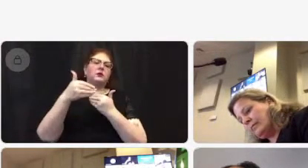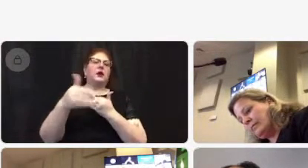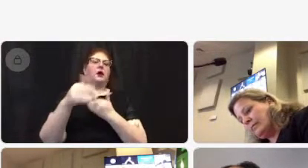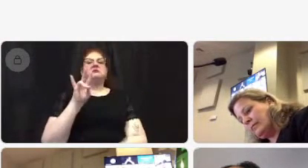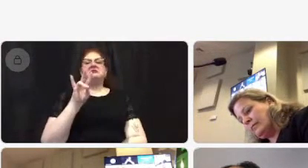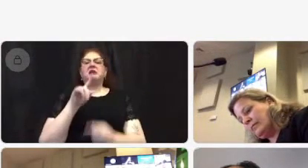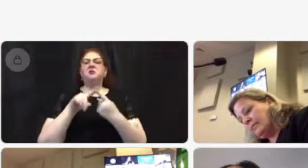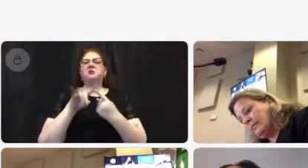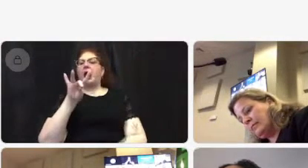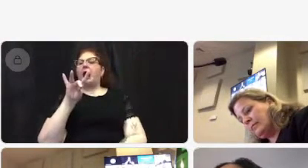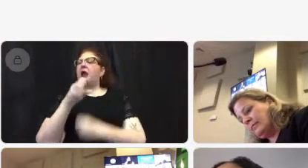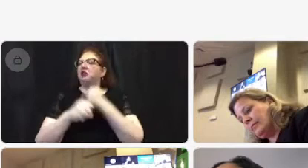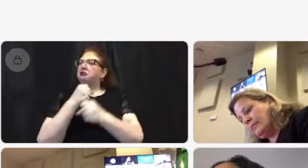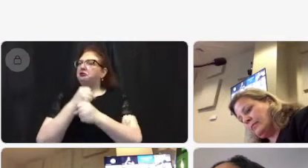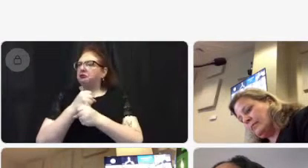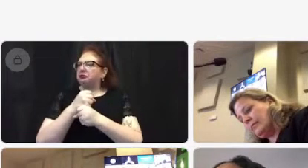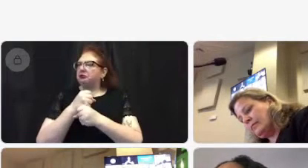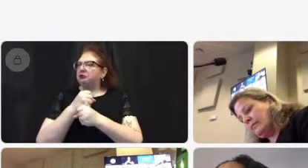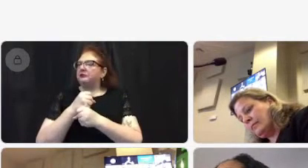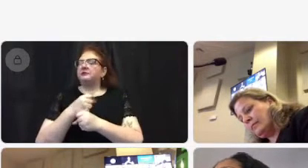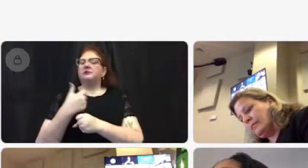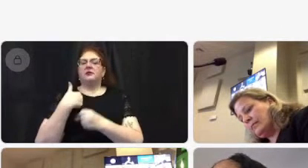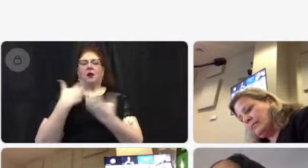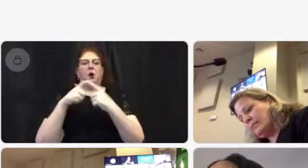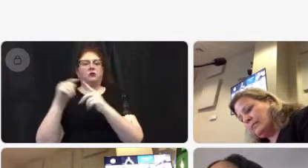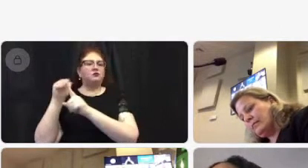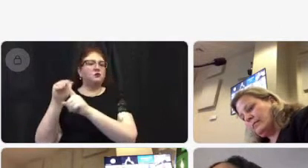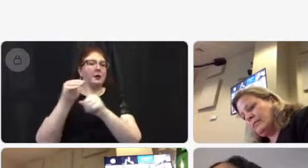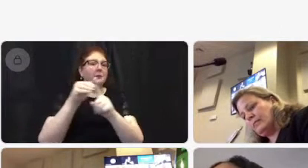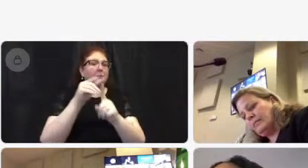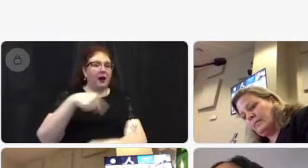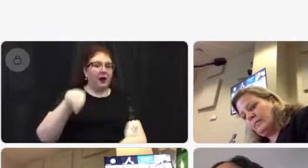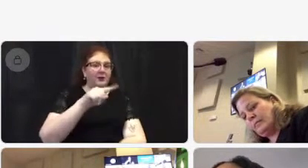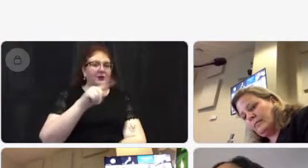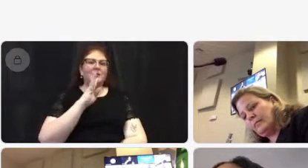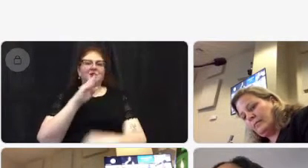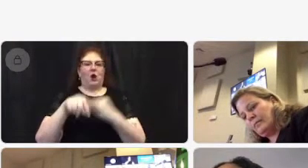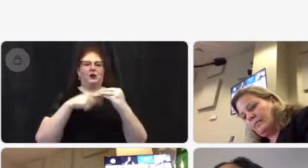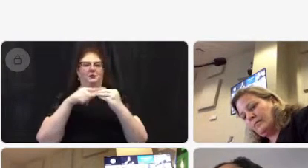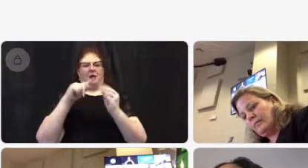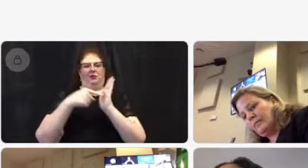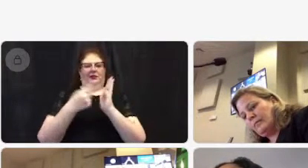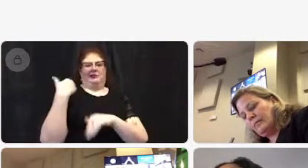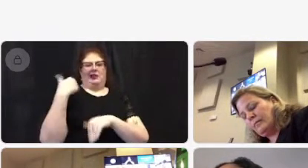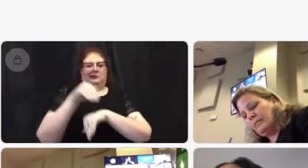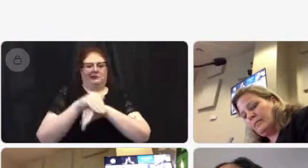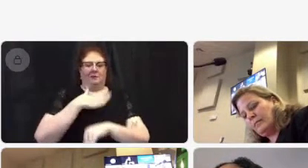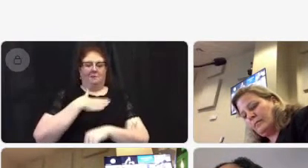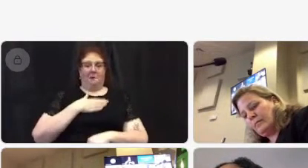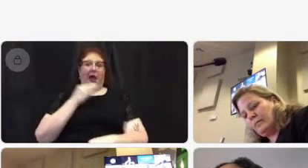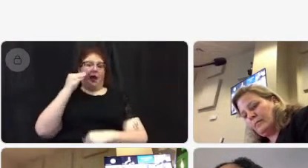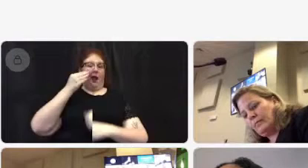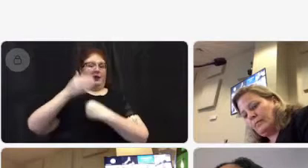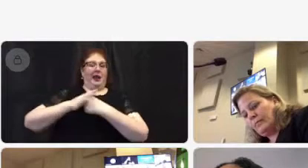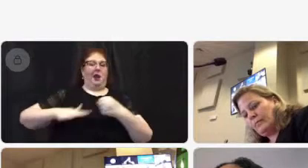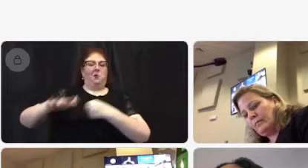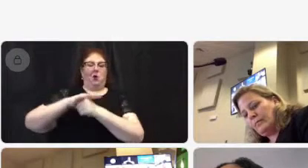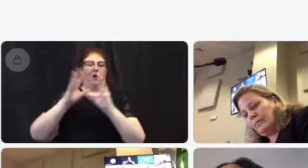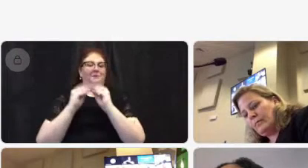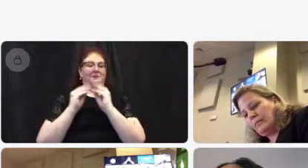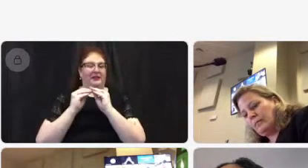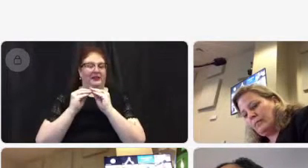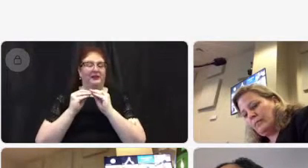And as I remind everybody, and we talked about this last night at my neighborhood meetings, I have 100